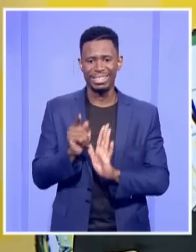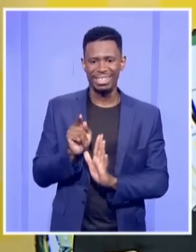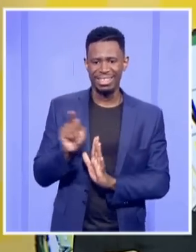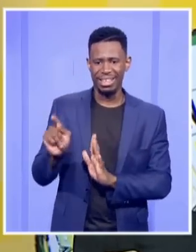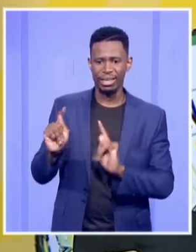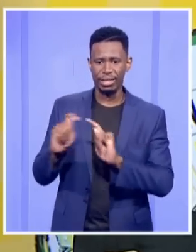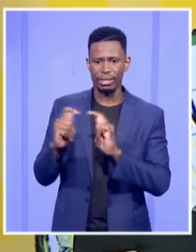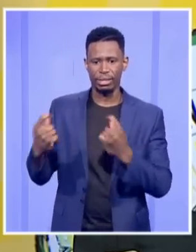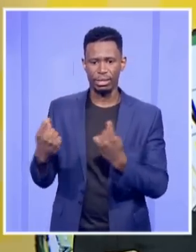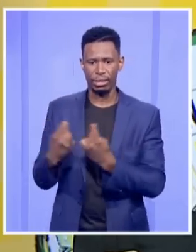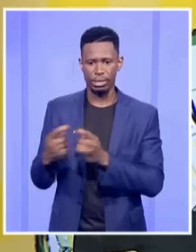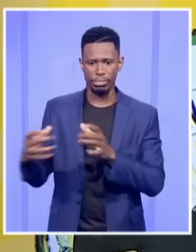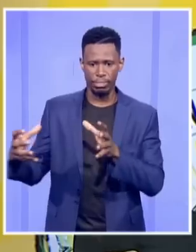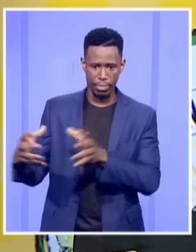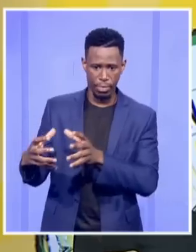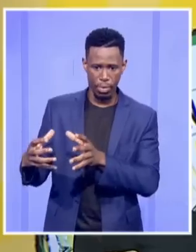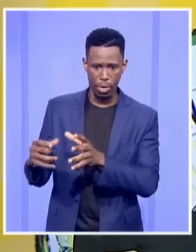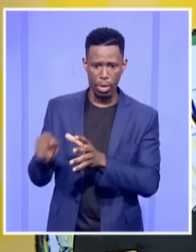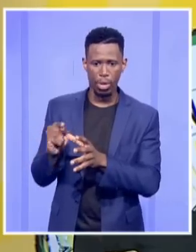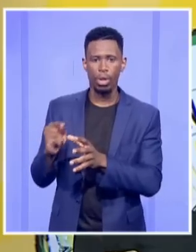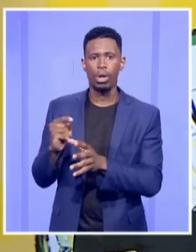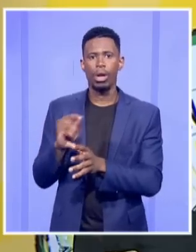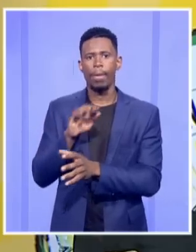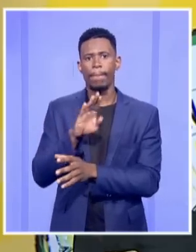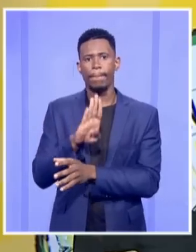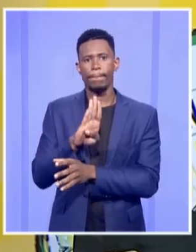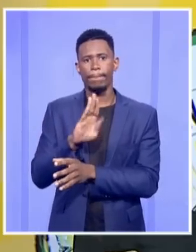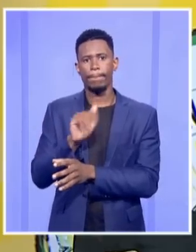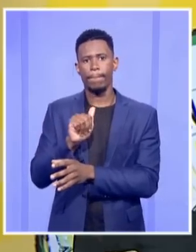You know Comrade Crispin, Comrade William Baloyi,